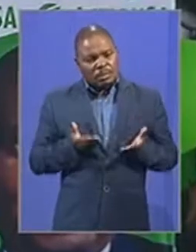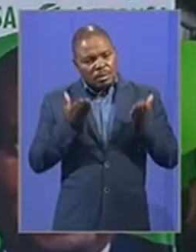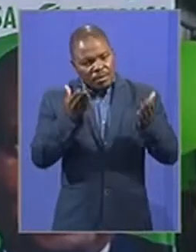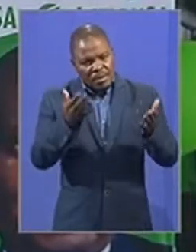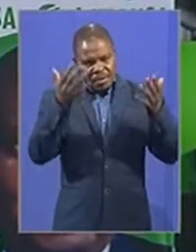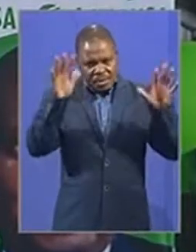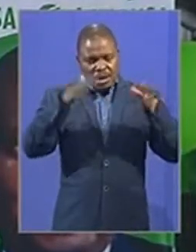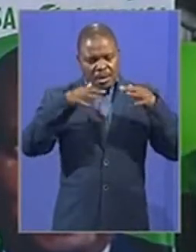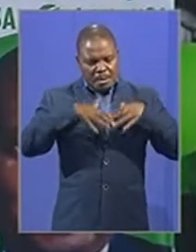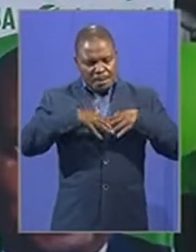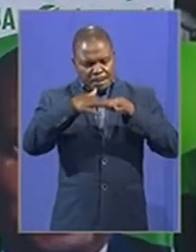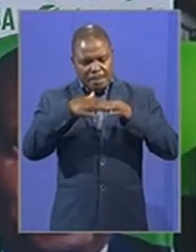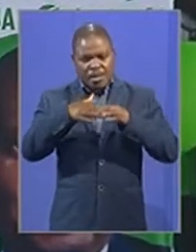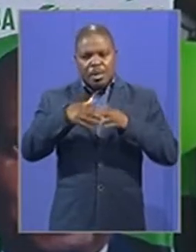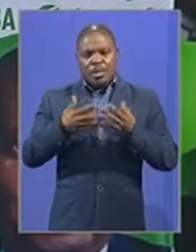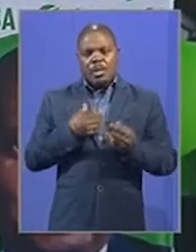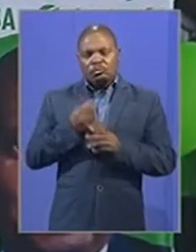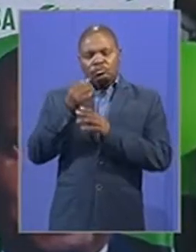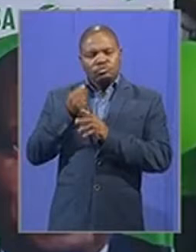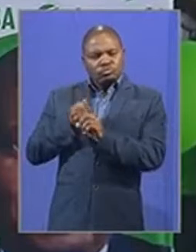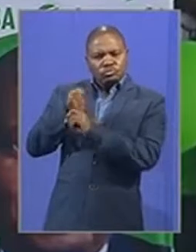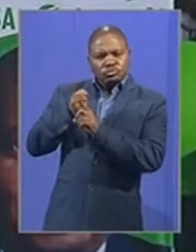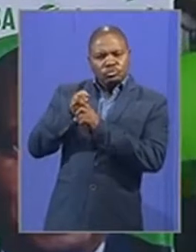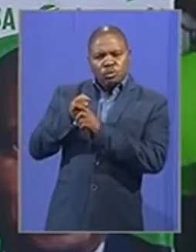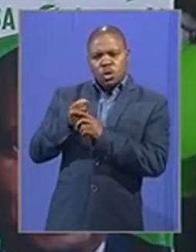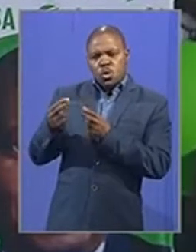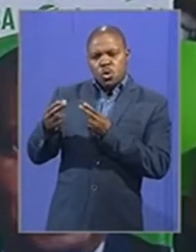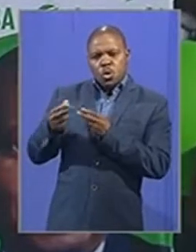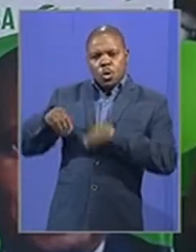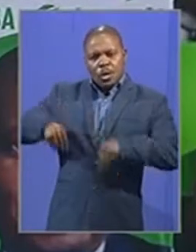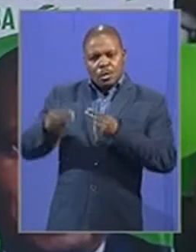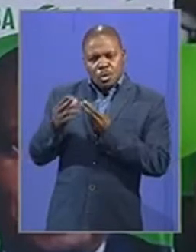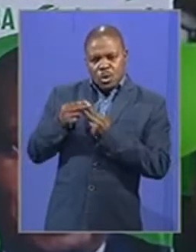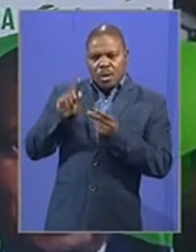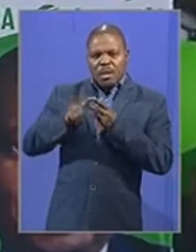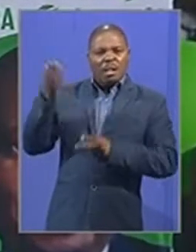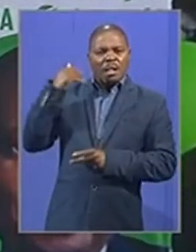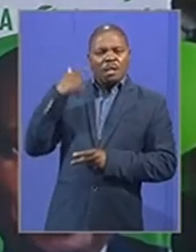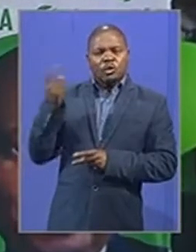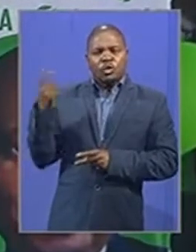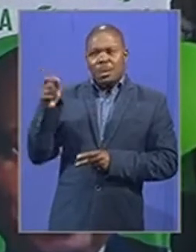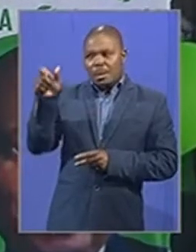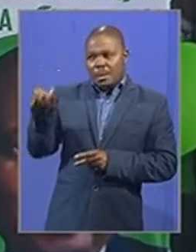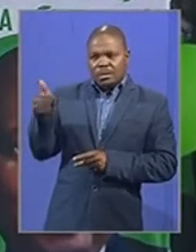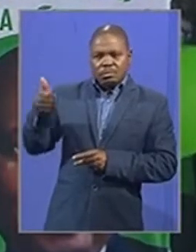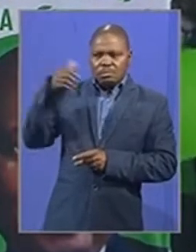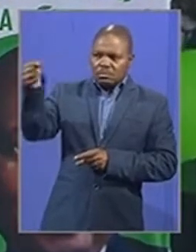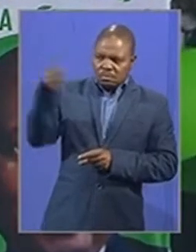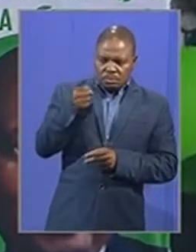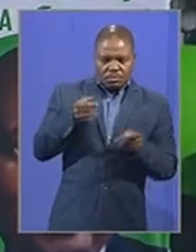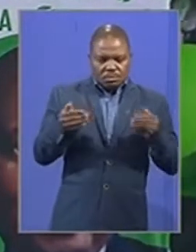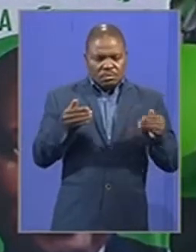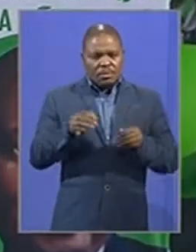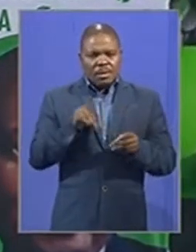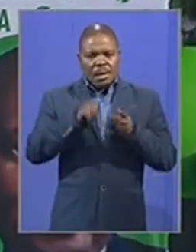an anti-corruption unit and appointed a former Scorpion to run it. We recruited the best professionals